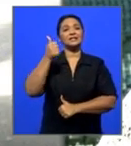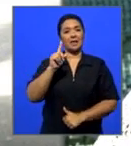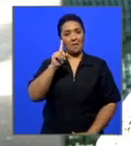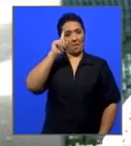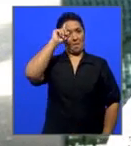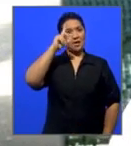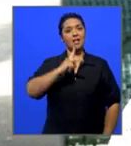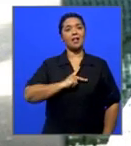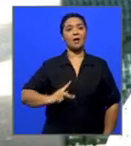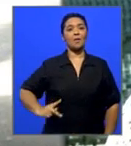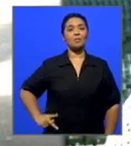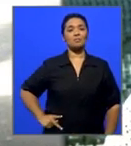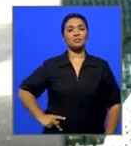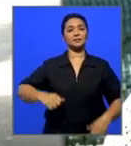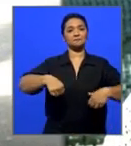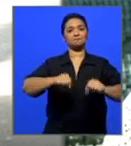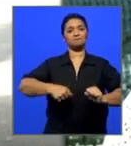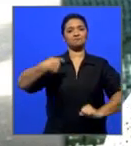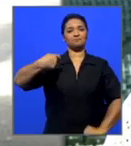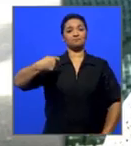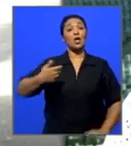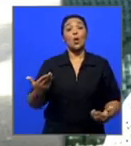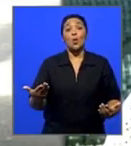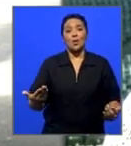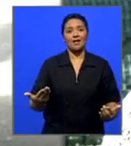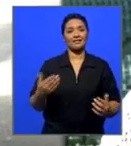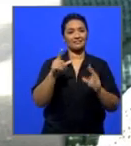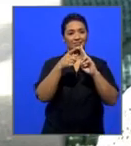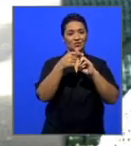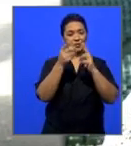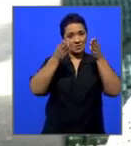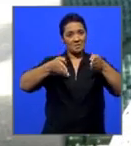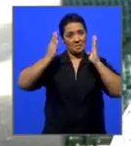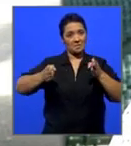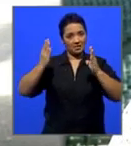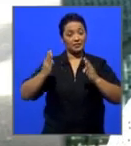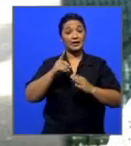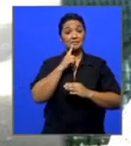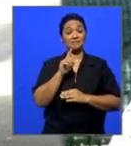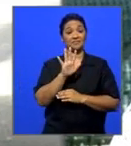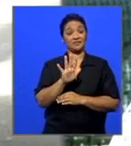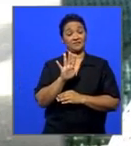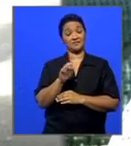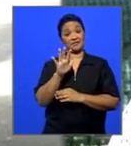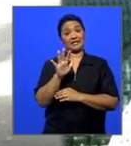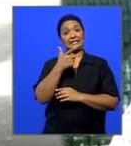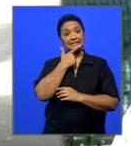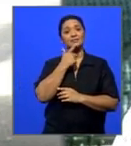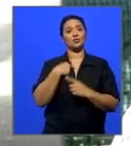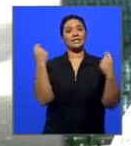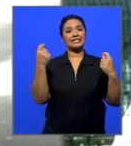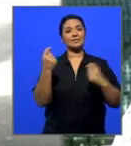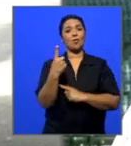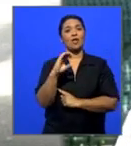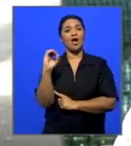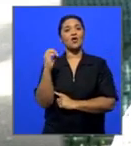president to preside in the Union Building. So the 16th of December, when we celebrate 100 years of the Union Building, already